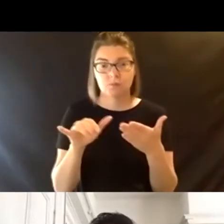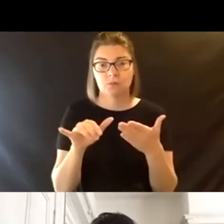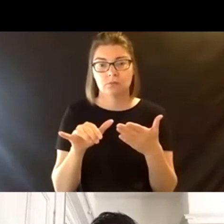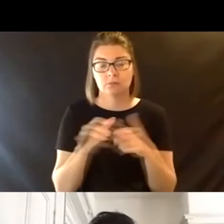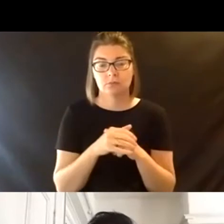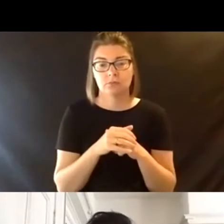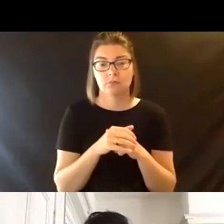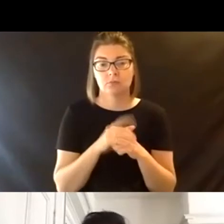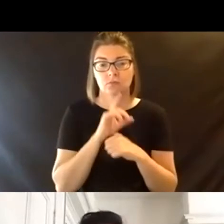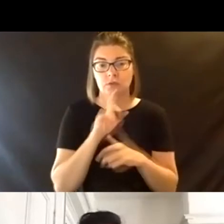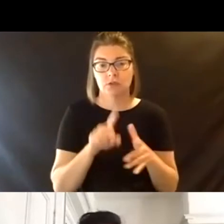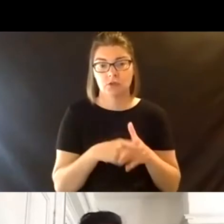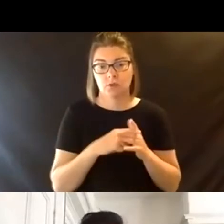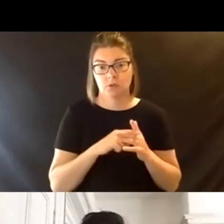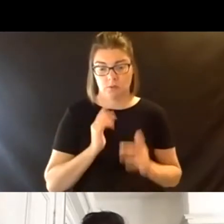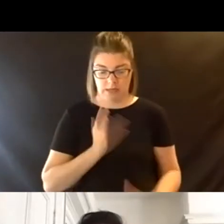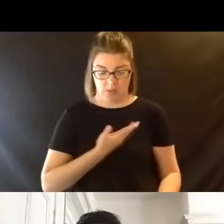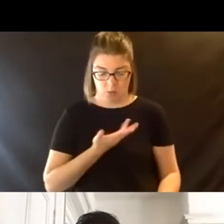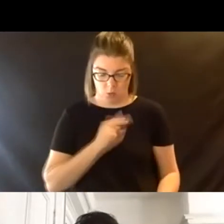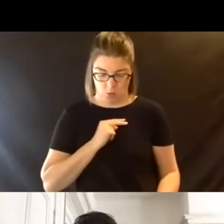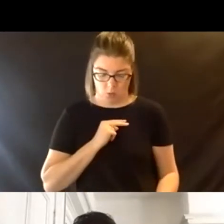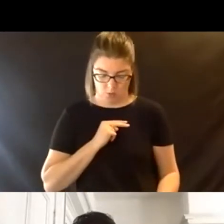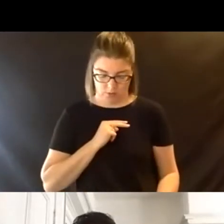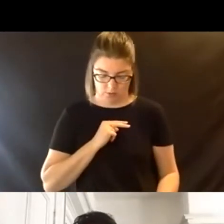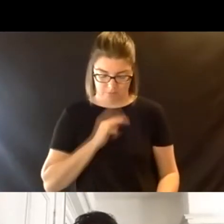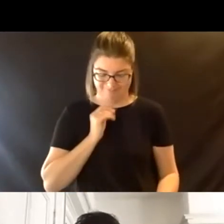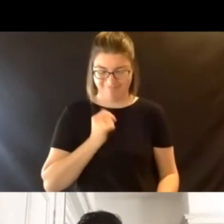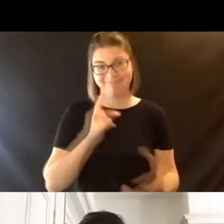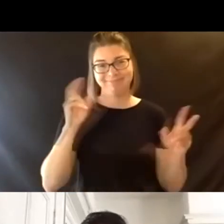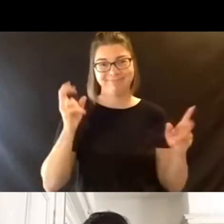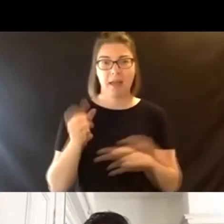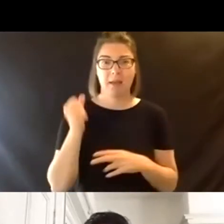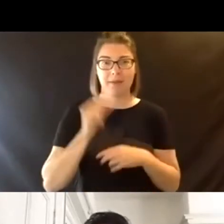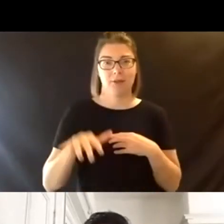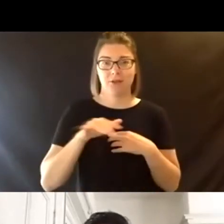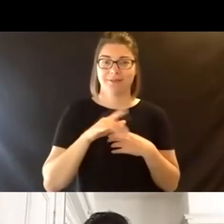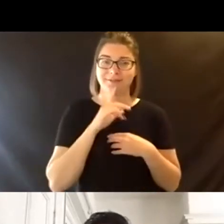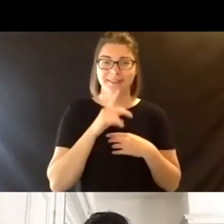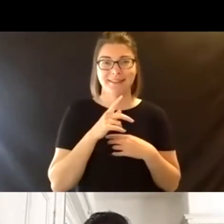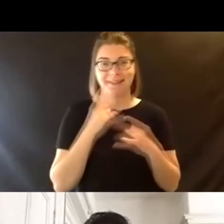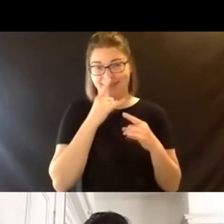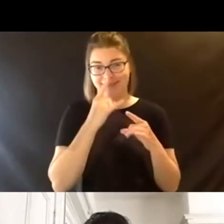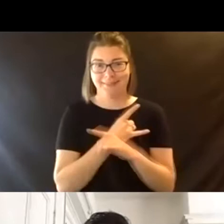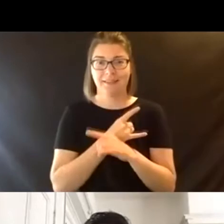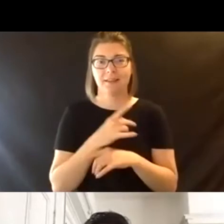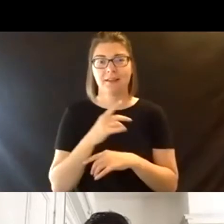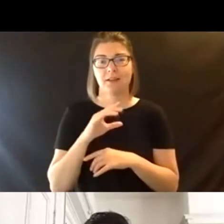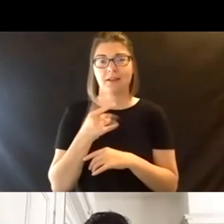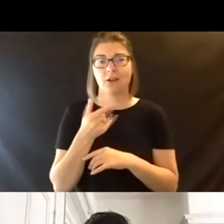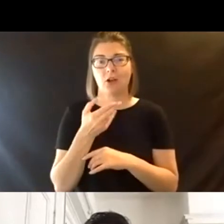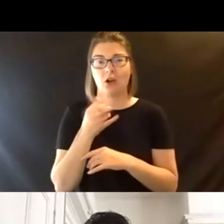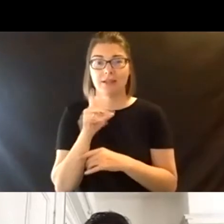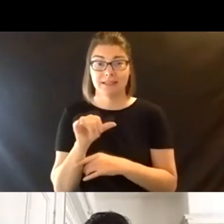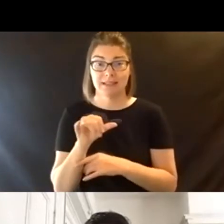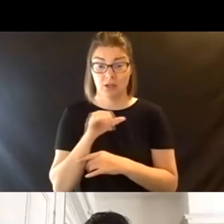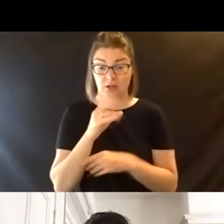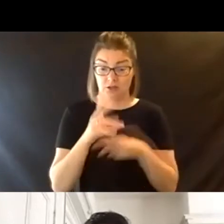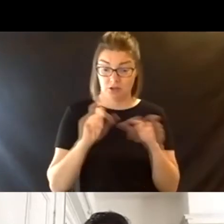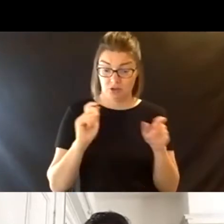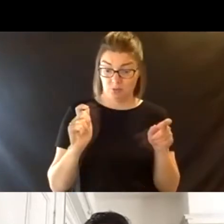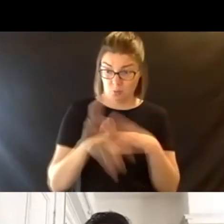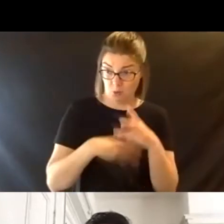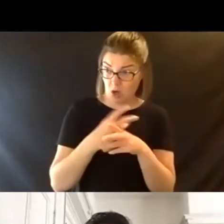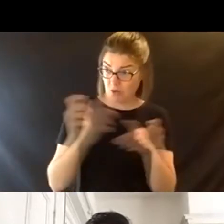does start in our own backyards. And to be cheesy and to quote Gandhi, being the change we want to see in the world, it really